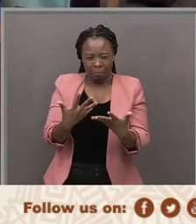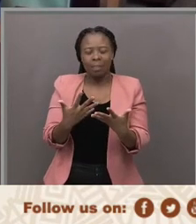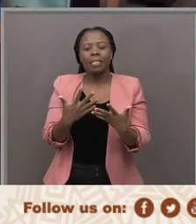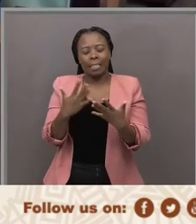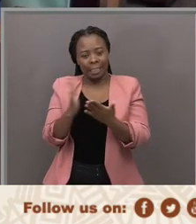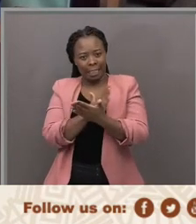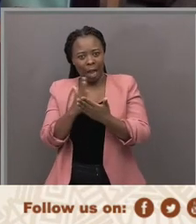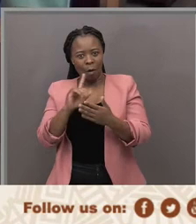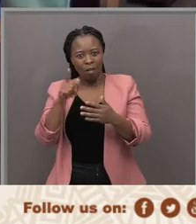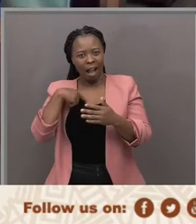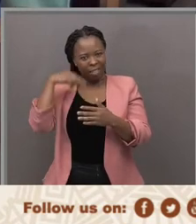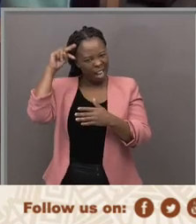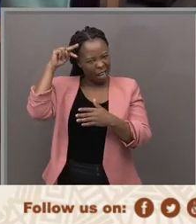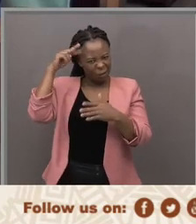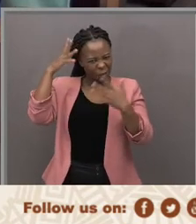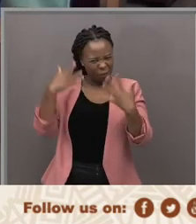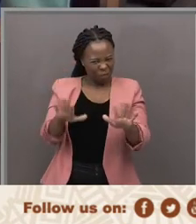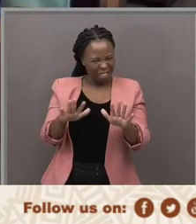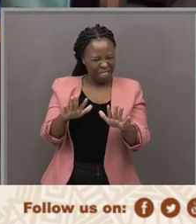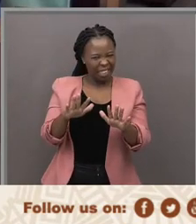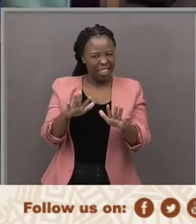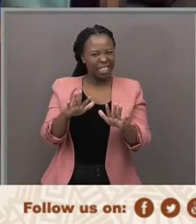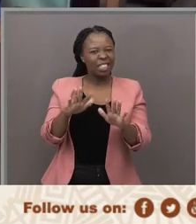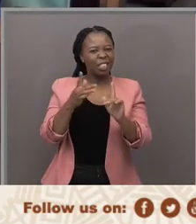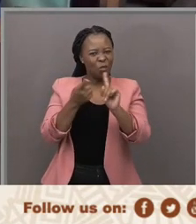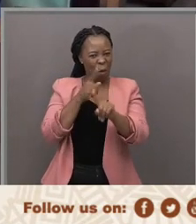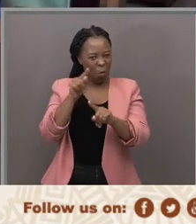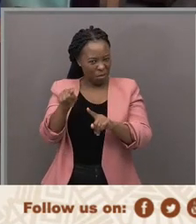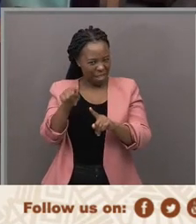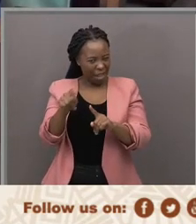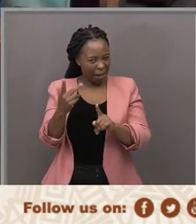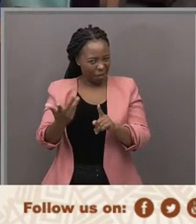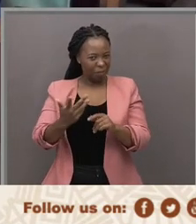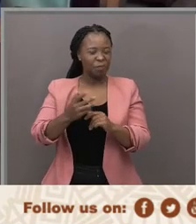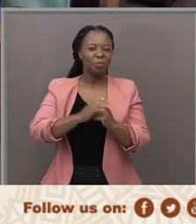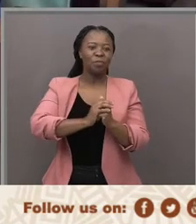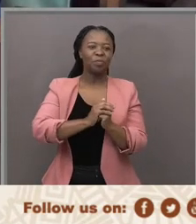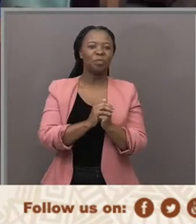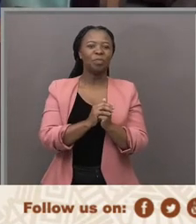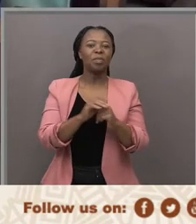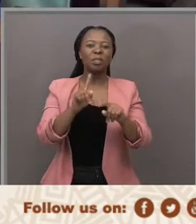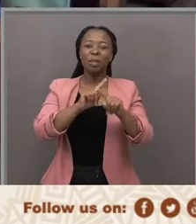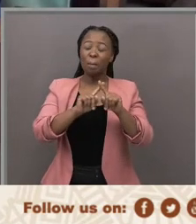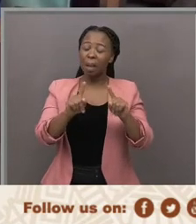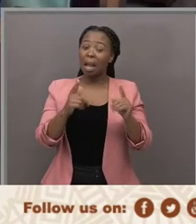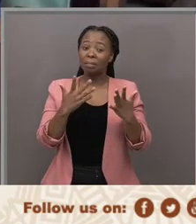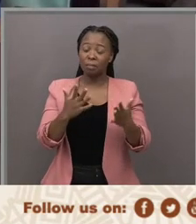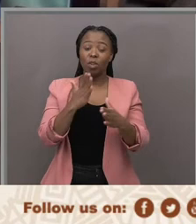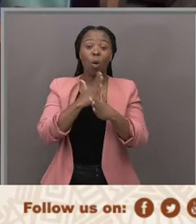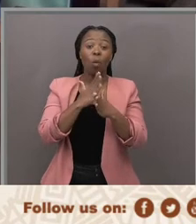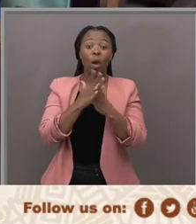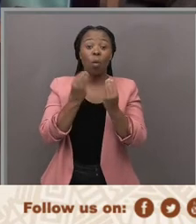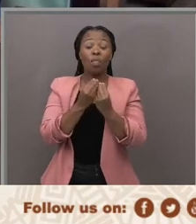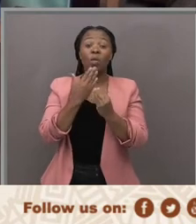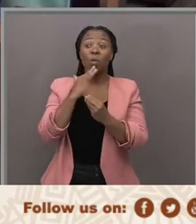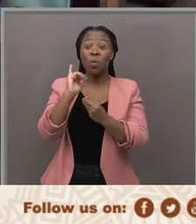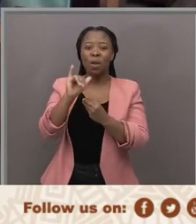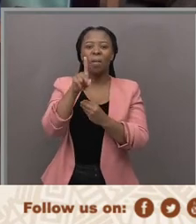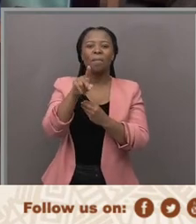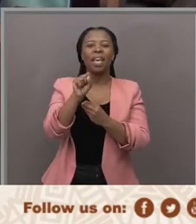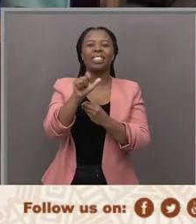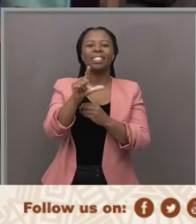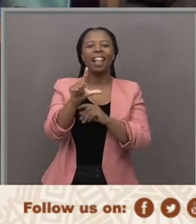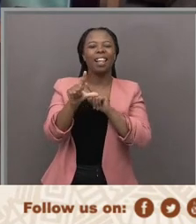graduate out of that. But we worked with the PSL to say that the PSL